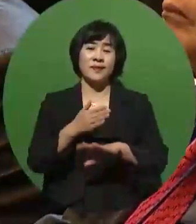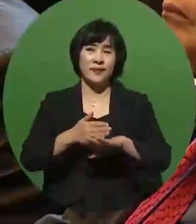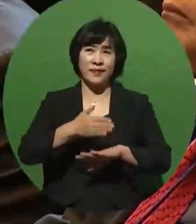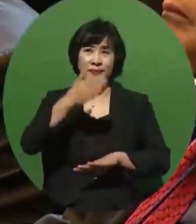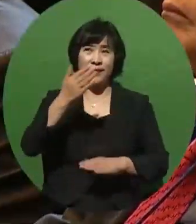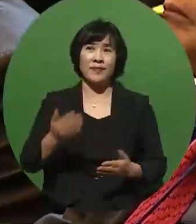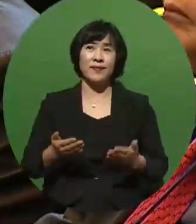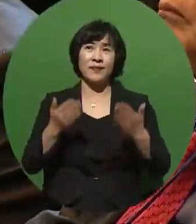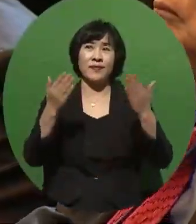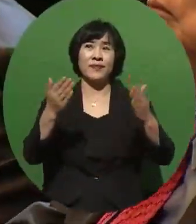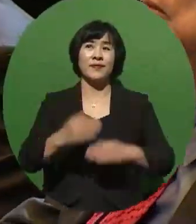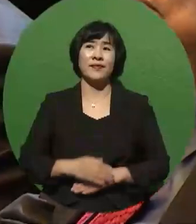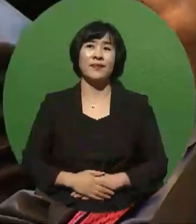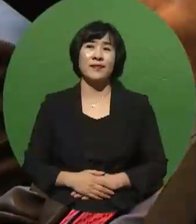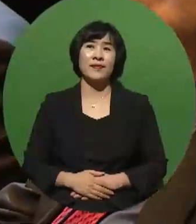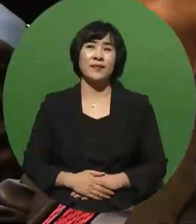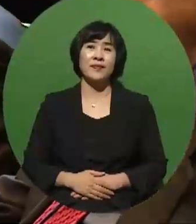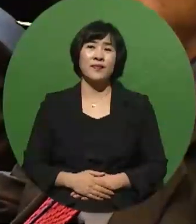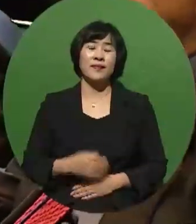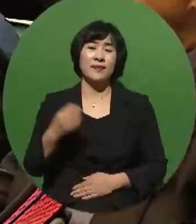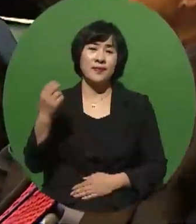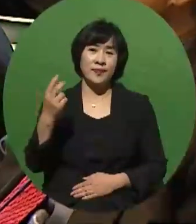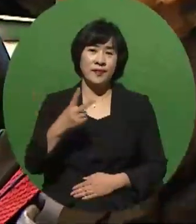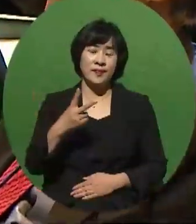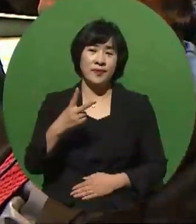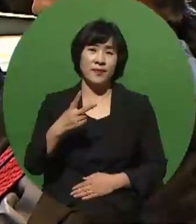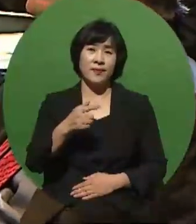for providing this invaluable opportunity.